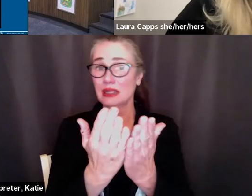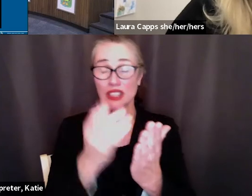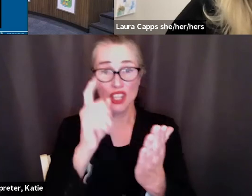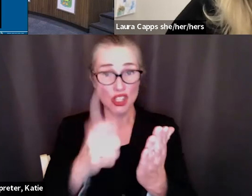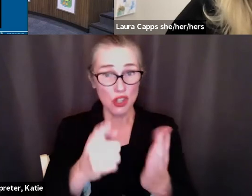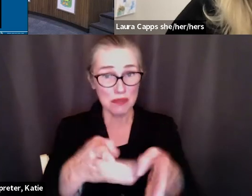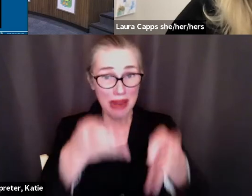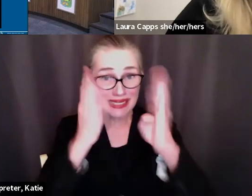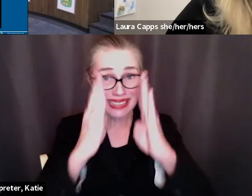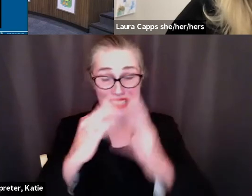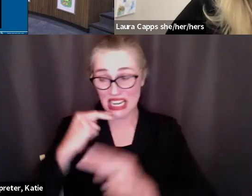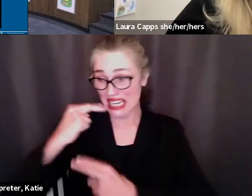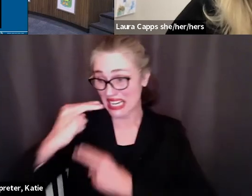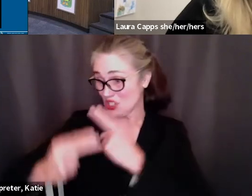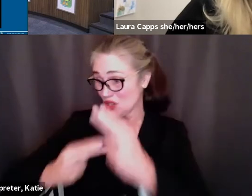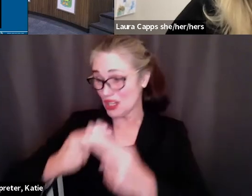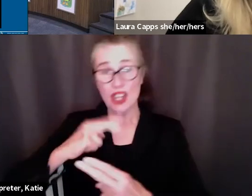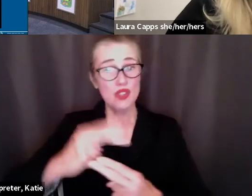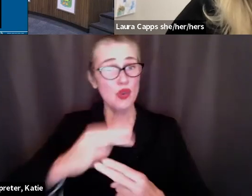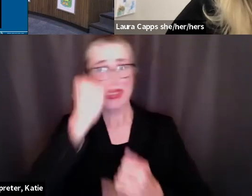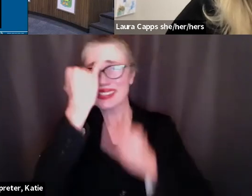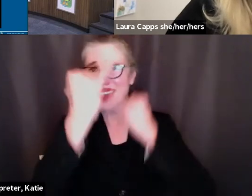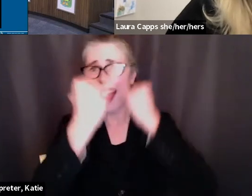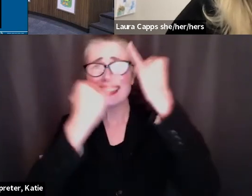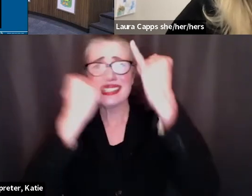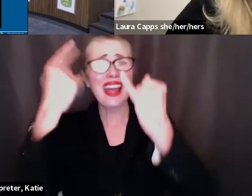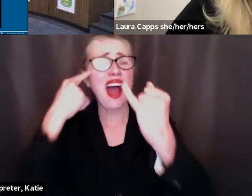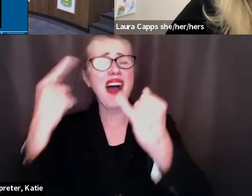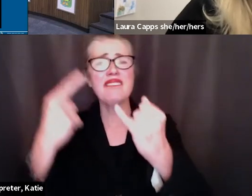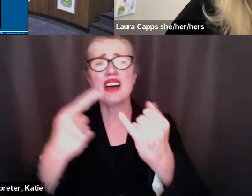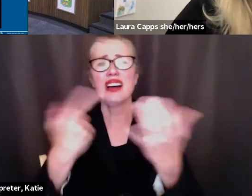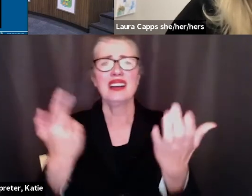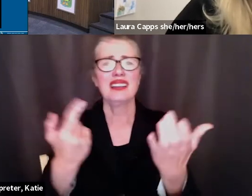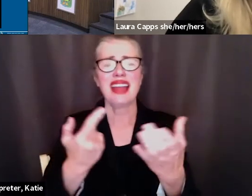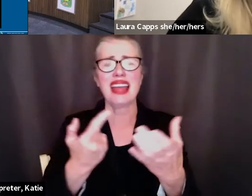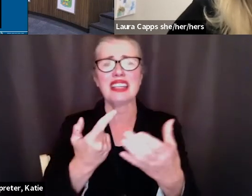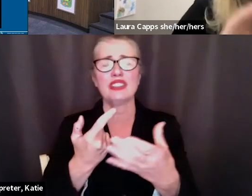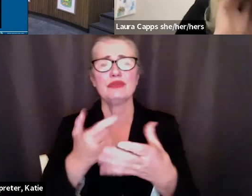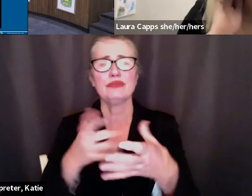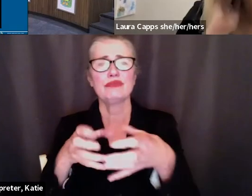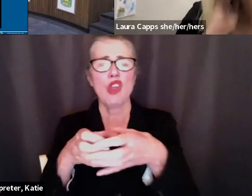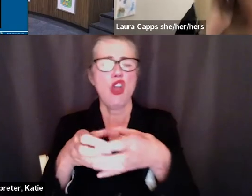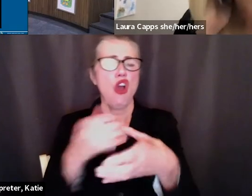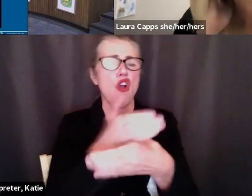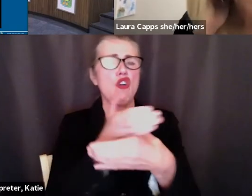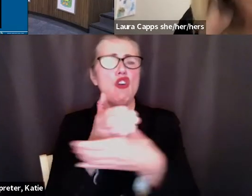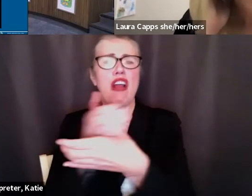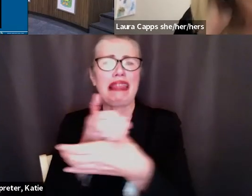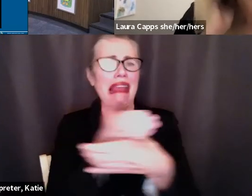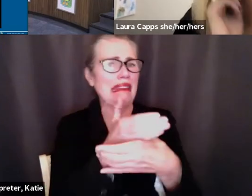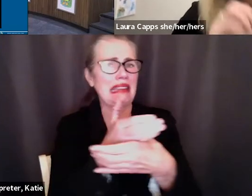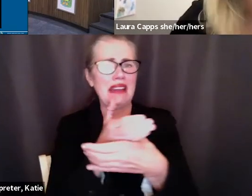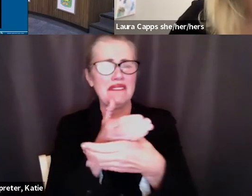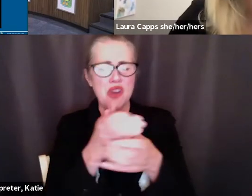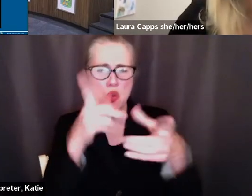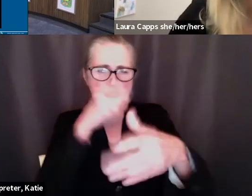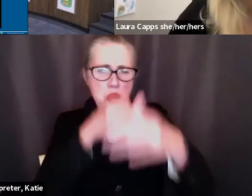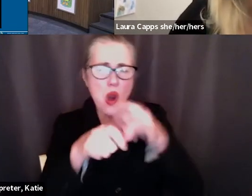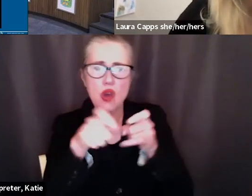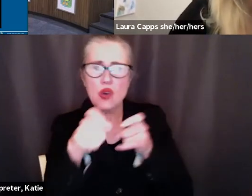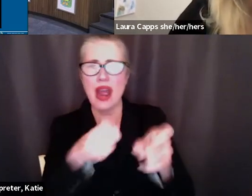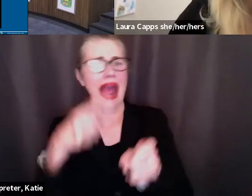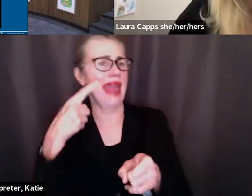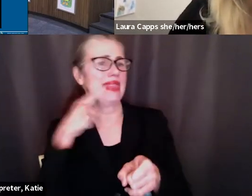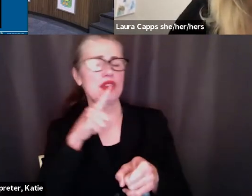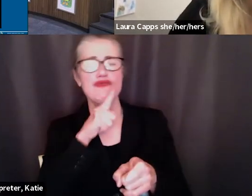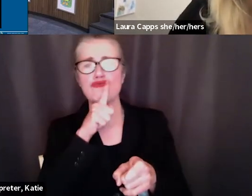collectivist ideologies and that uh uh this is this is going to be a road to disaster